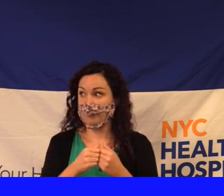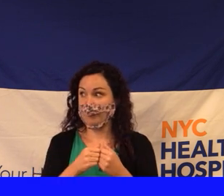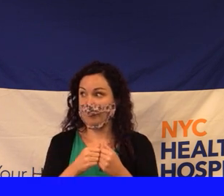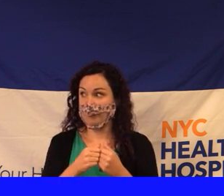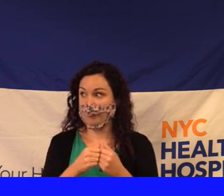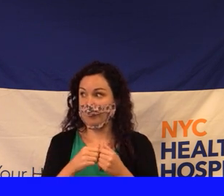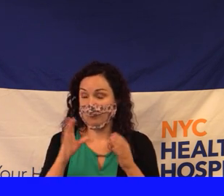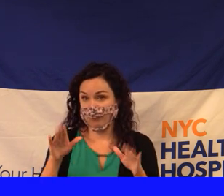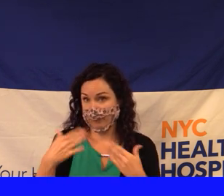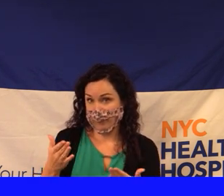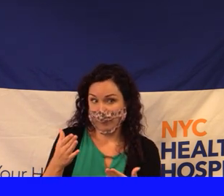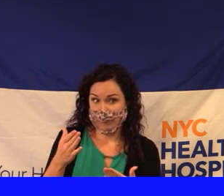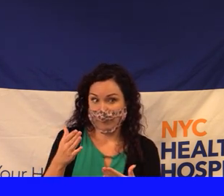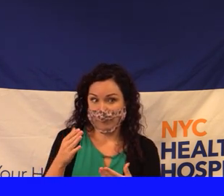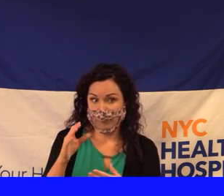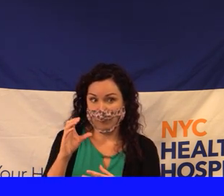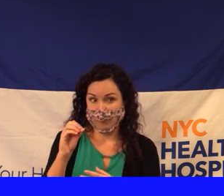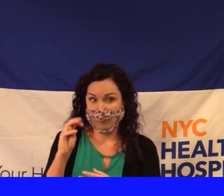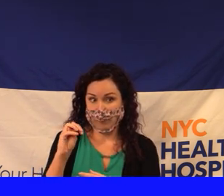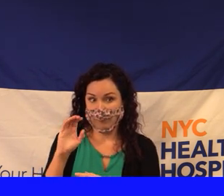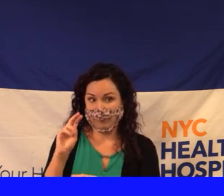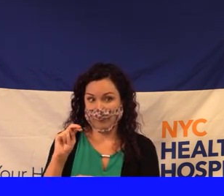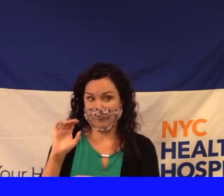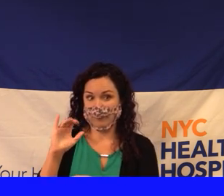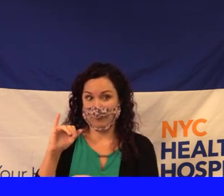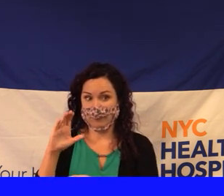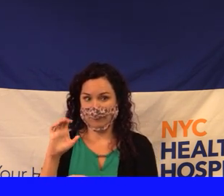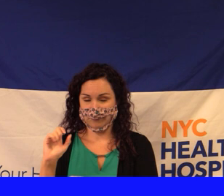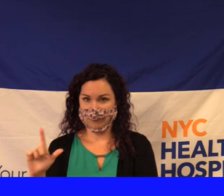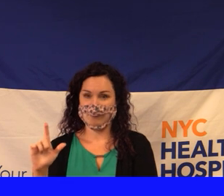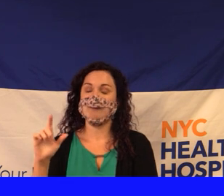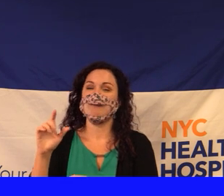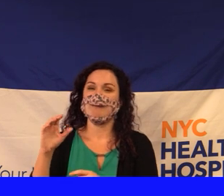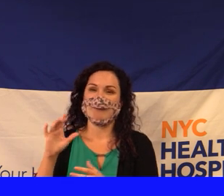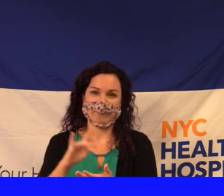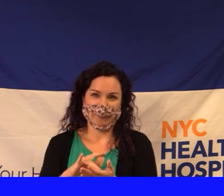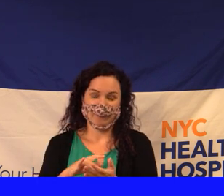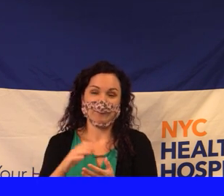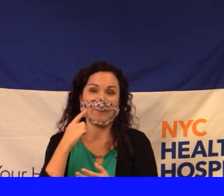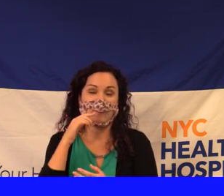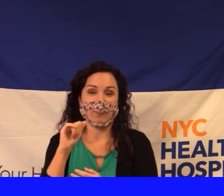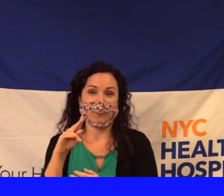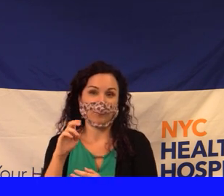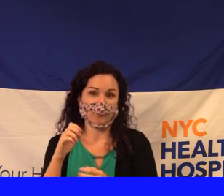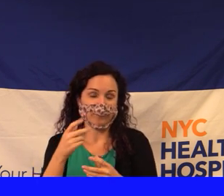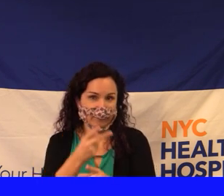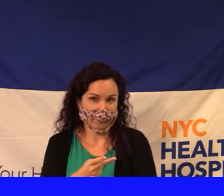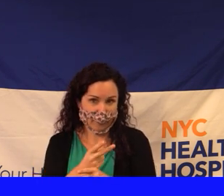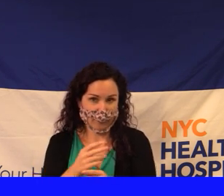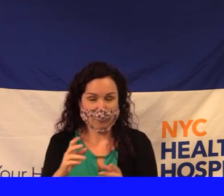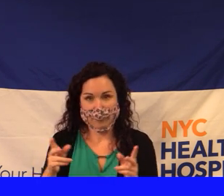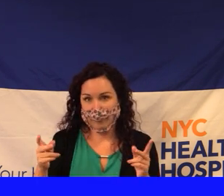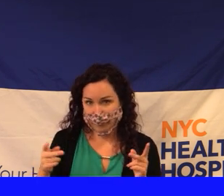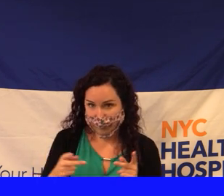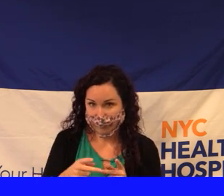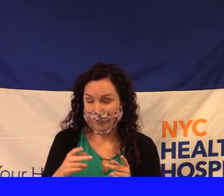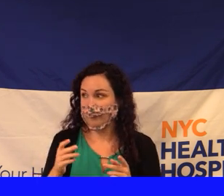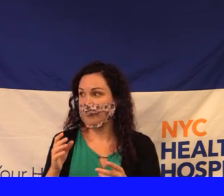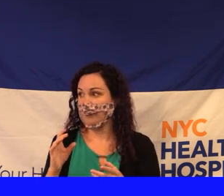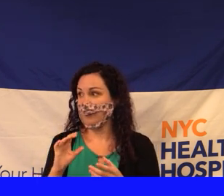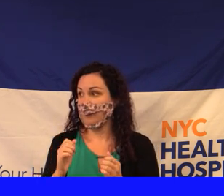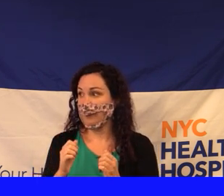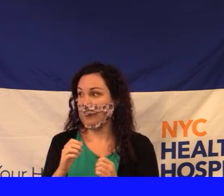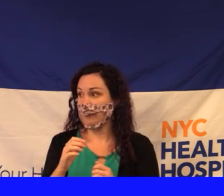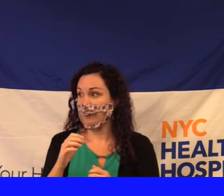provide Omnicell medication automated dispensing machines for the system's acute care facilities in Carter's